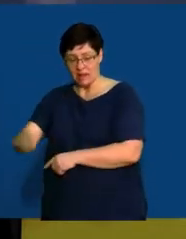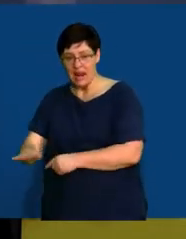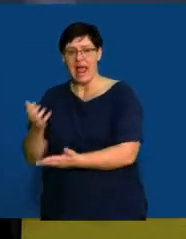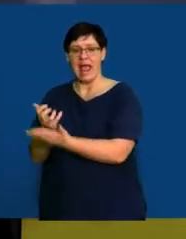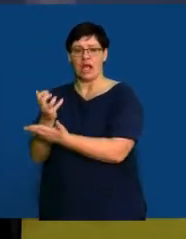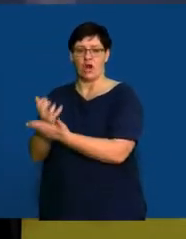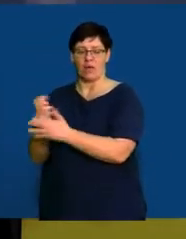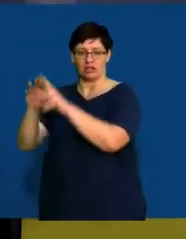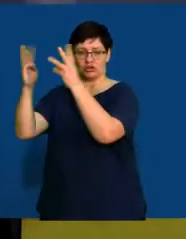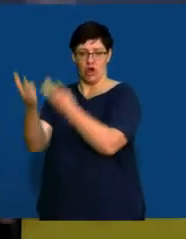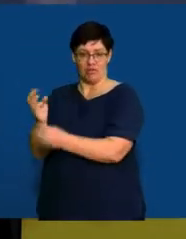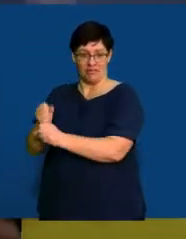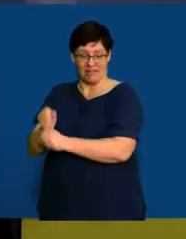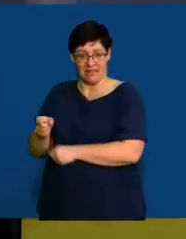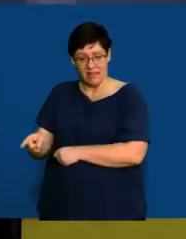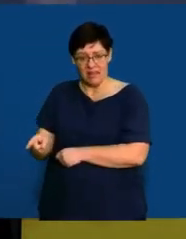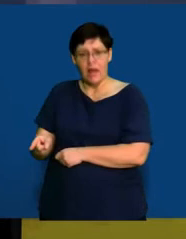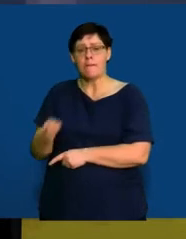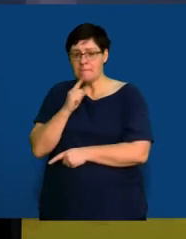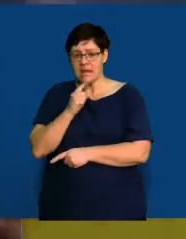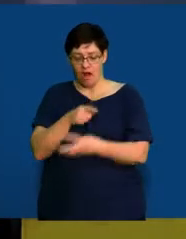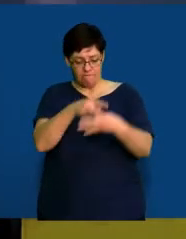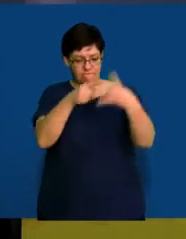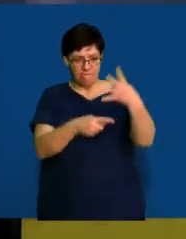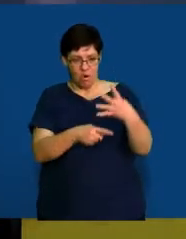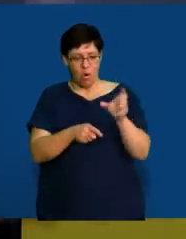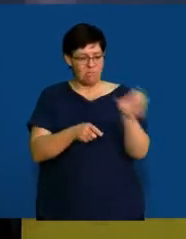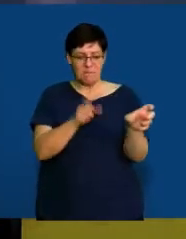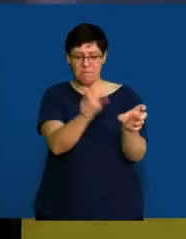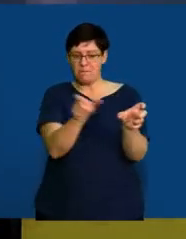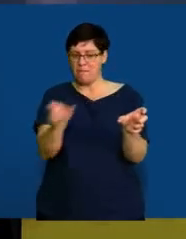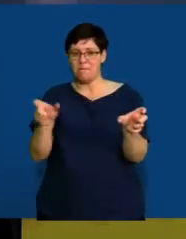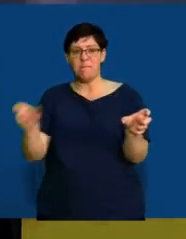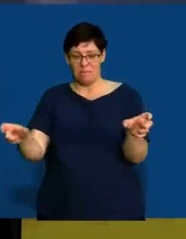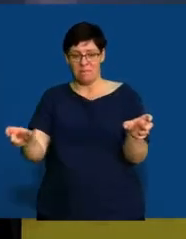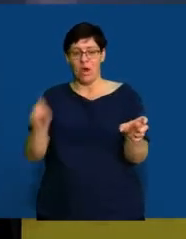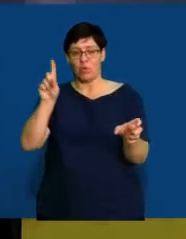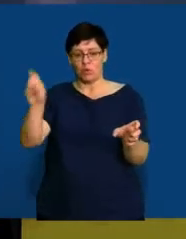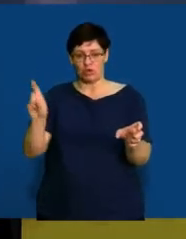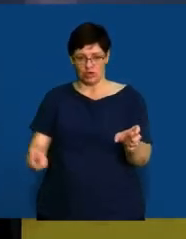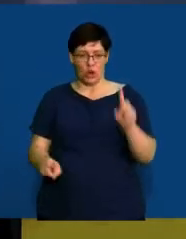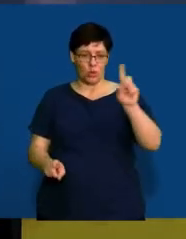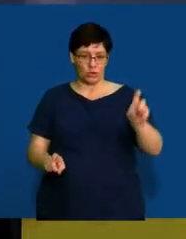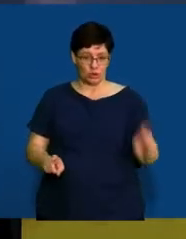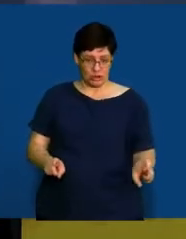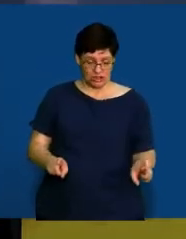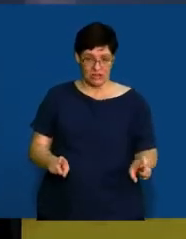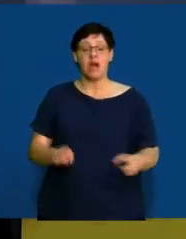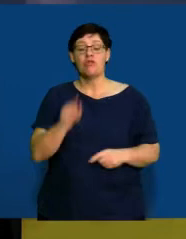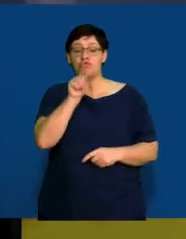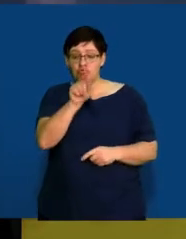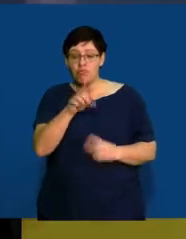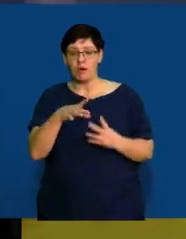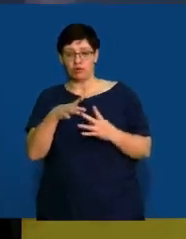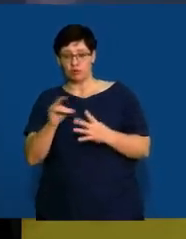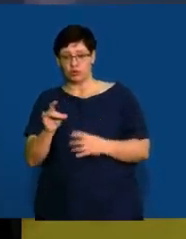geography. All spread across 4 sections, 4 questions, which you must answer 3. So, let's